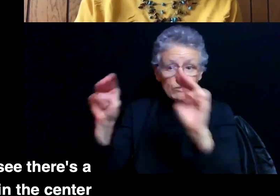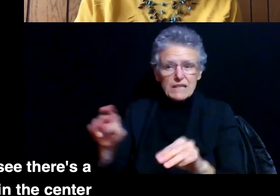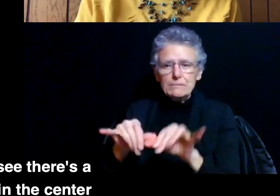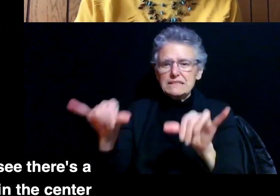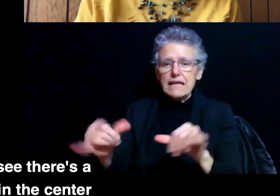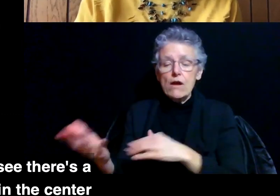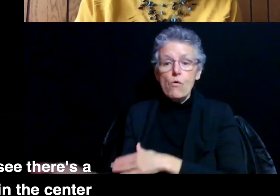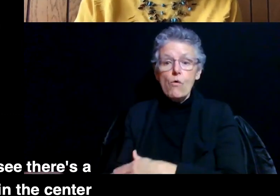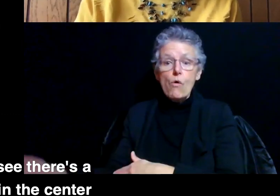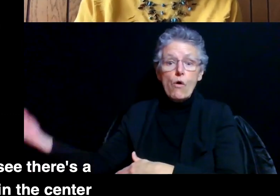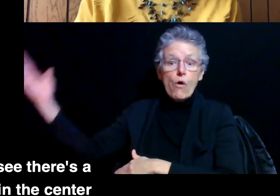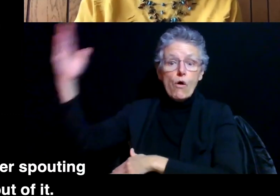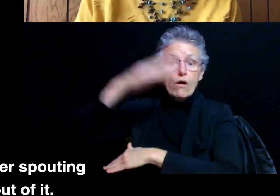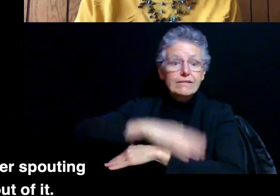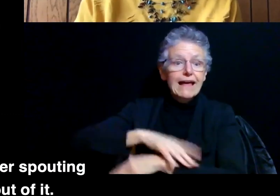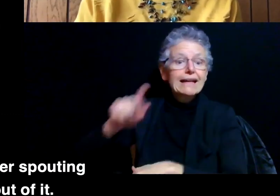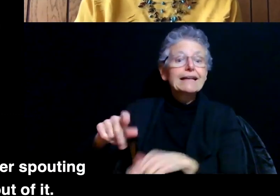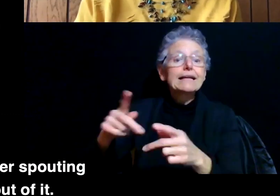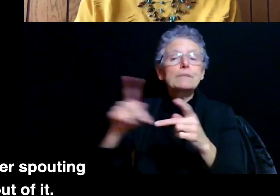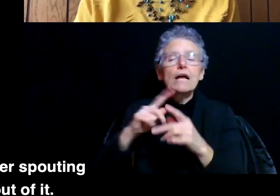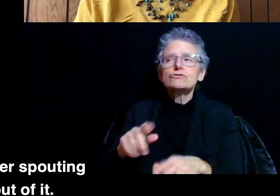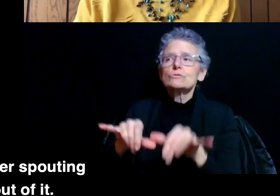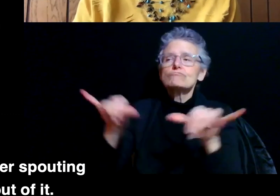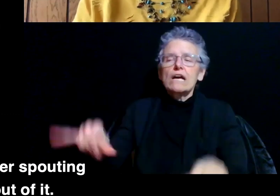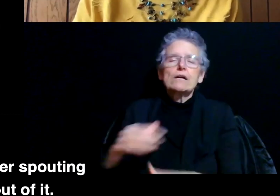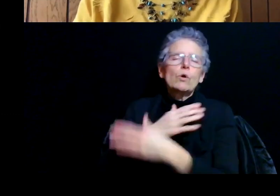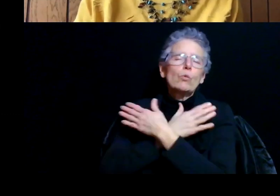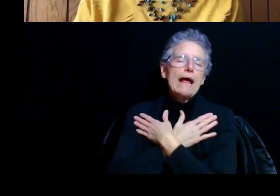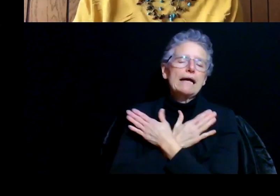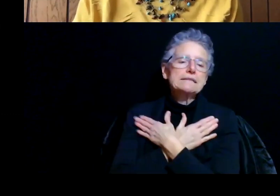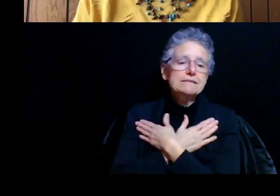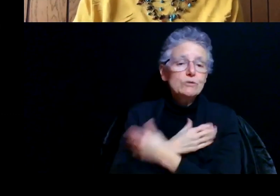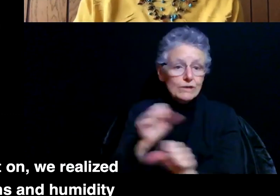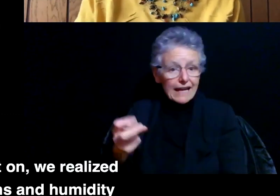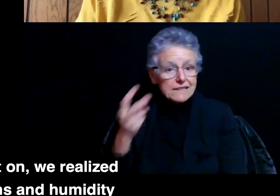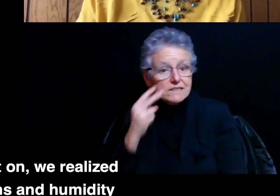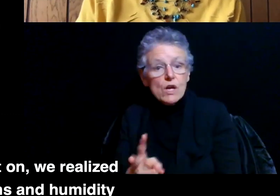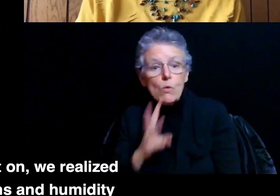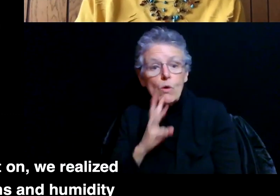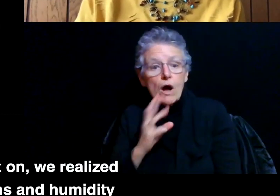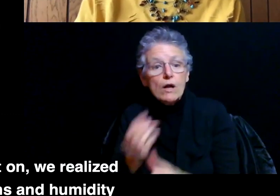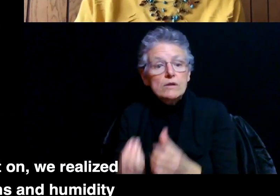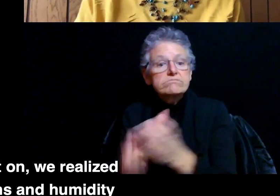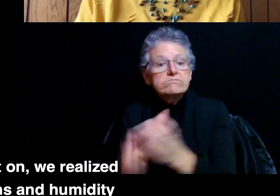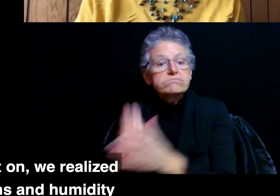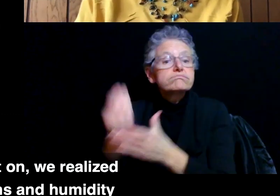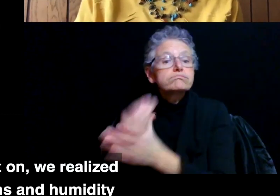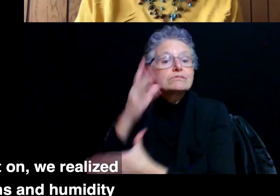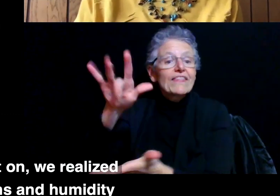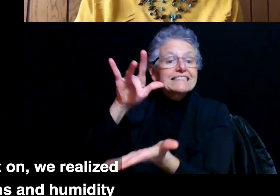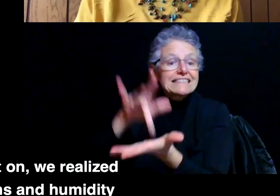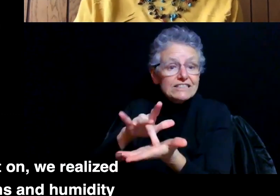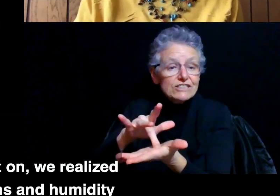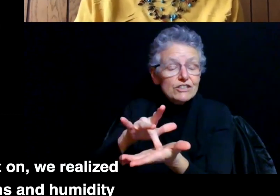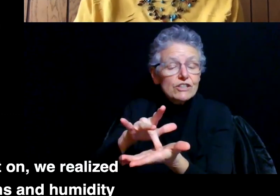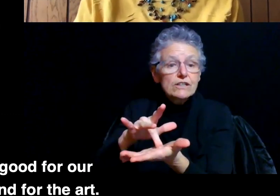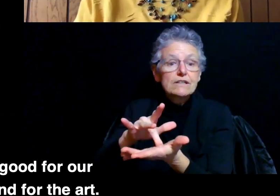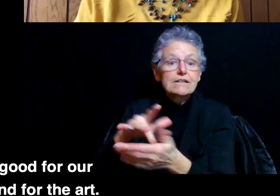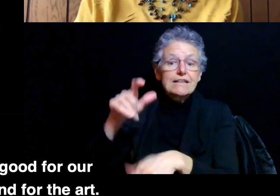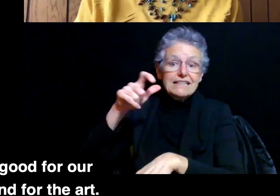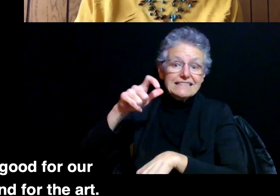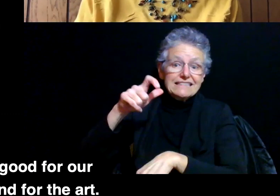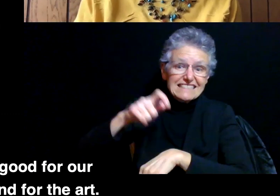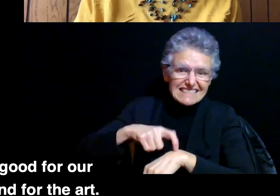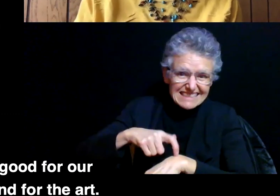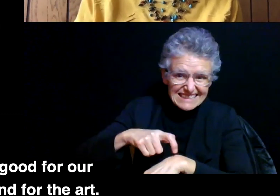there's a fountain in the center with water spouting up out of it. As time went on, we realized that fountains and humidity were